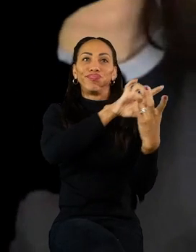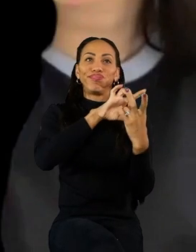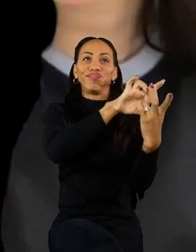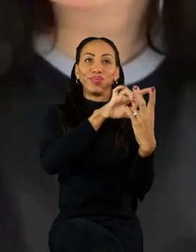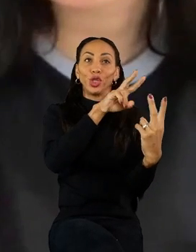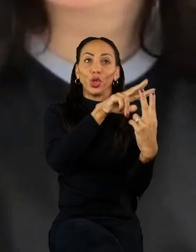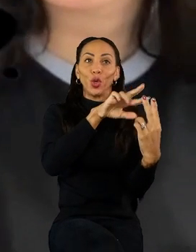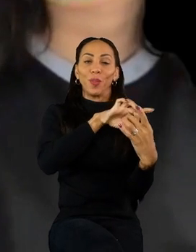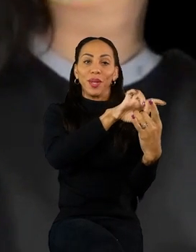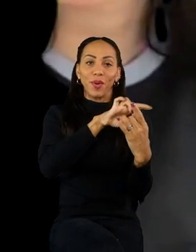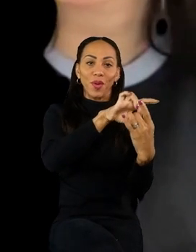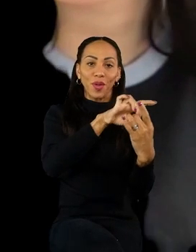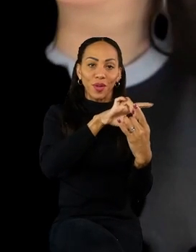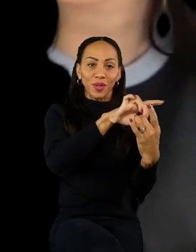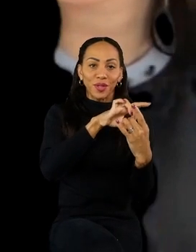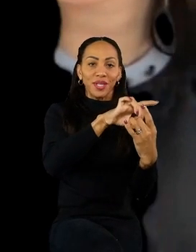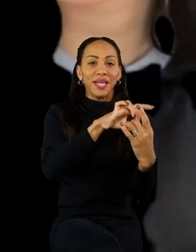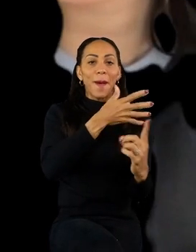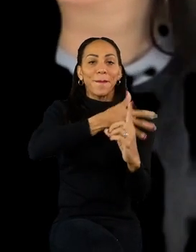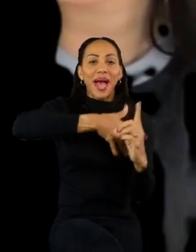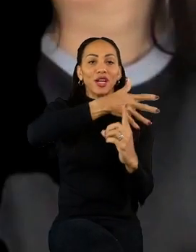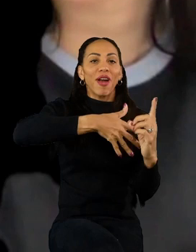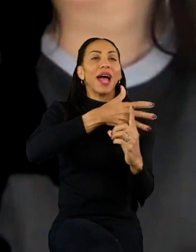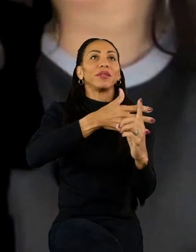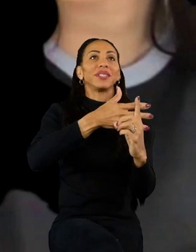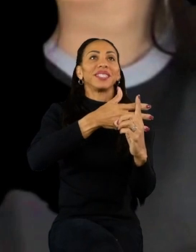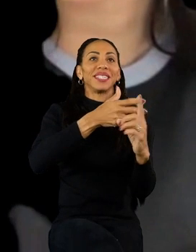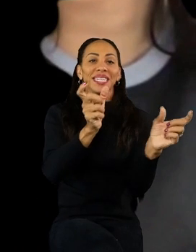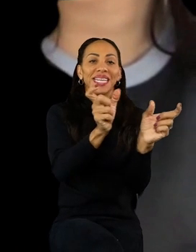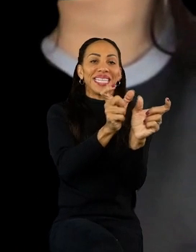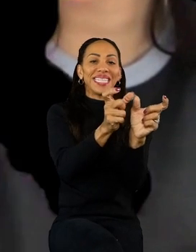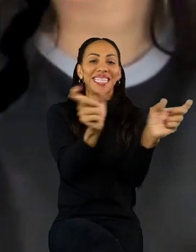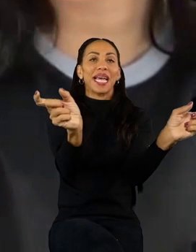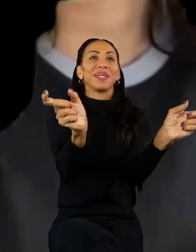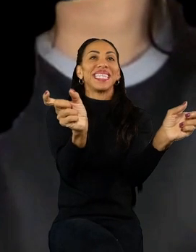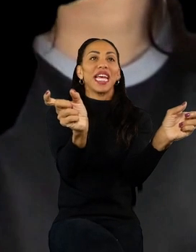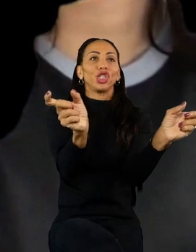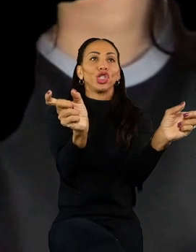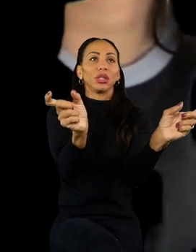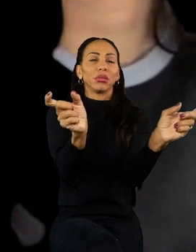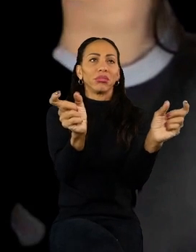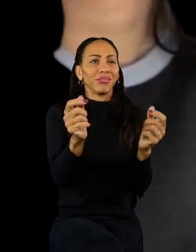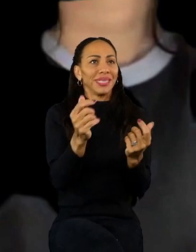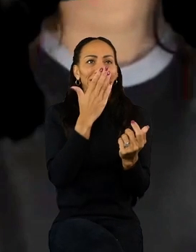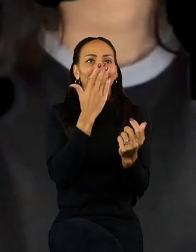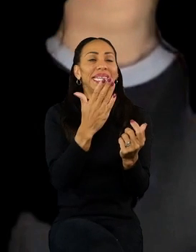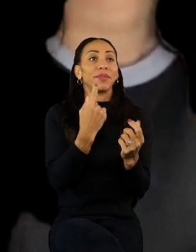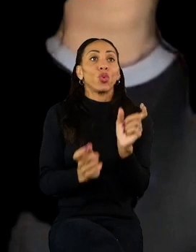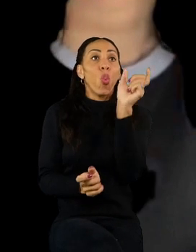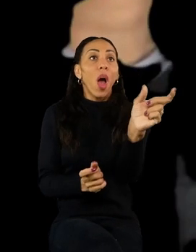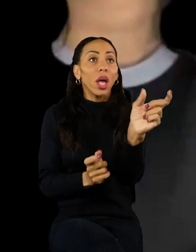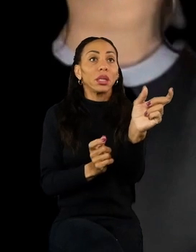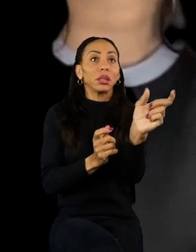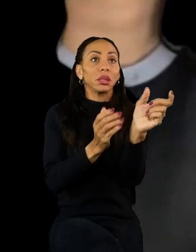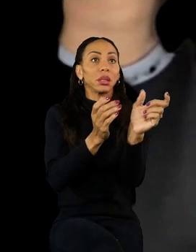two people in a background segmentation situation. Doesn't always work as well as one. I'm not quite